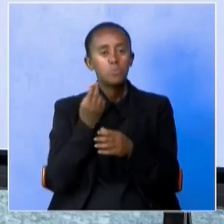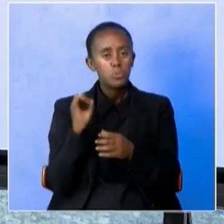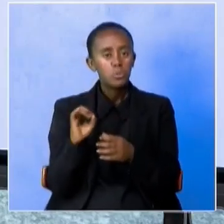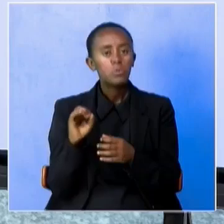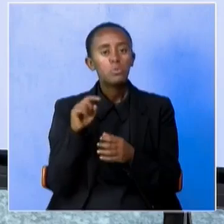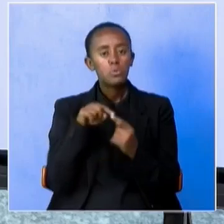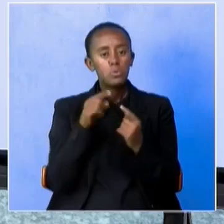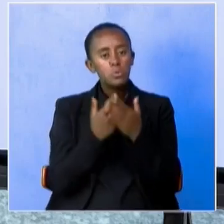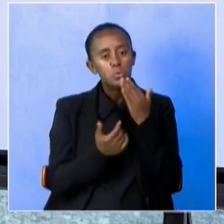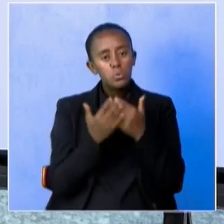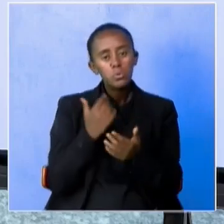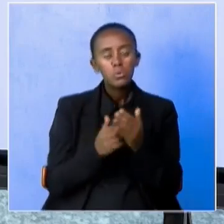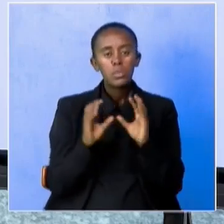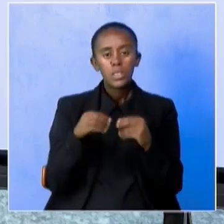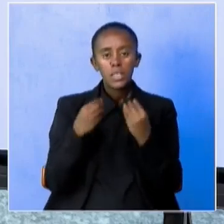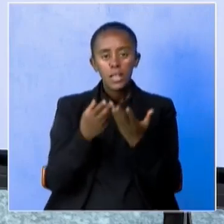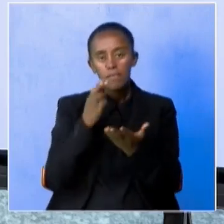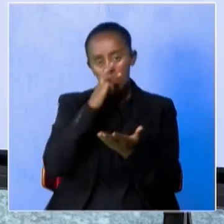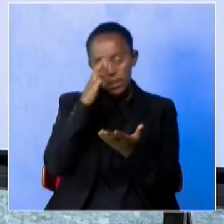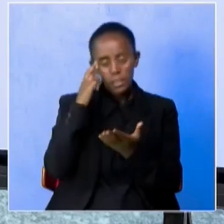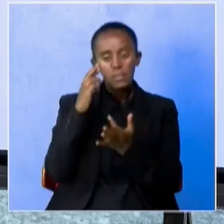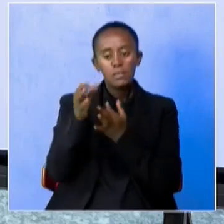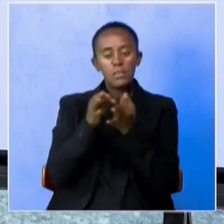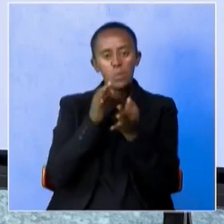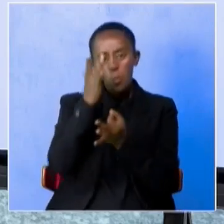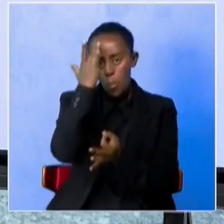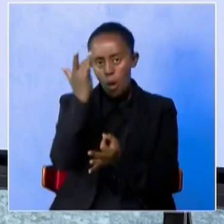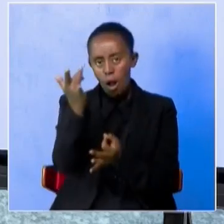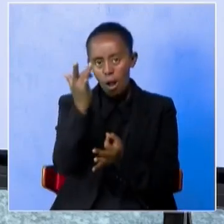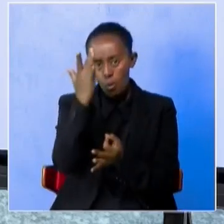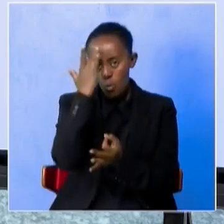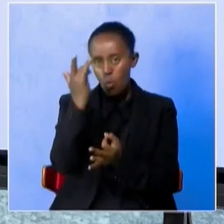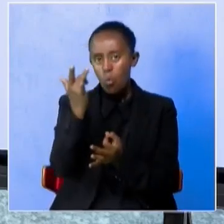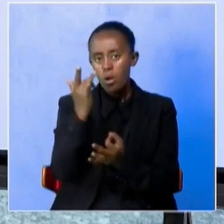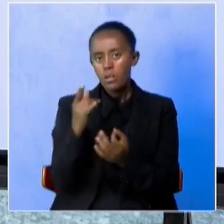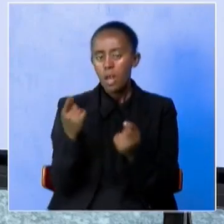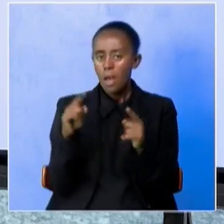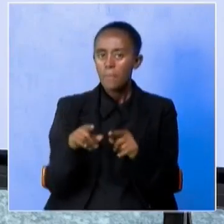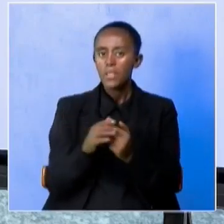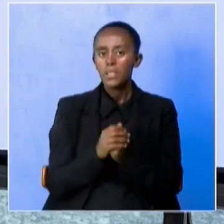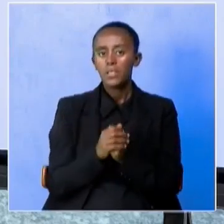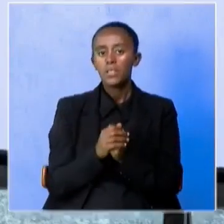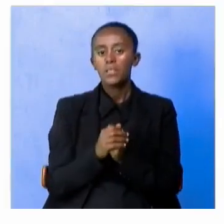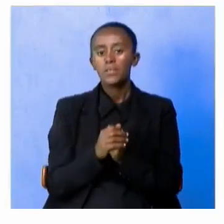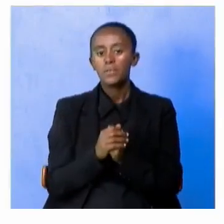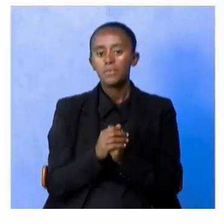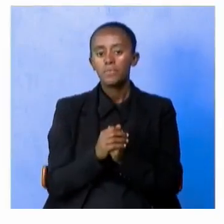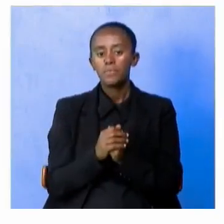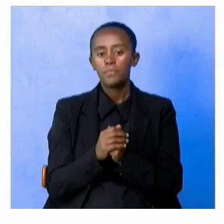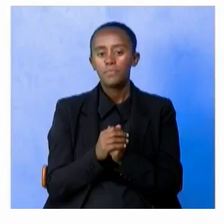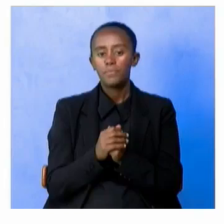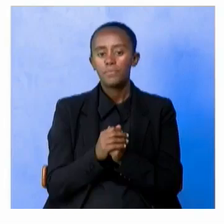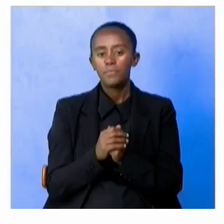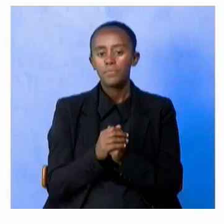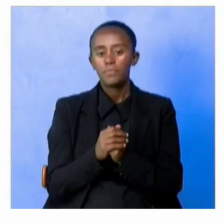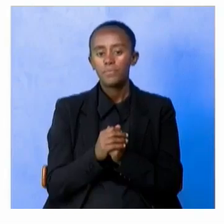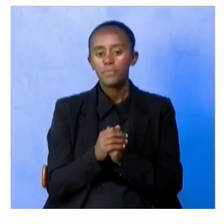talk or give reasons to why something has happened. For example,